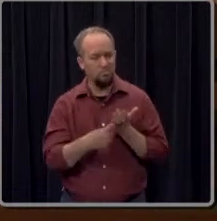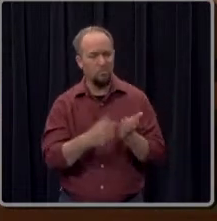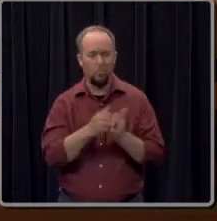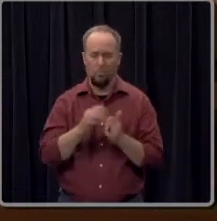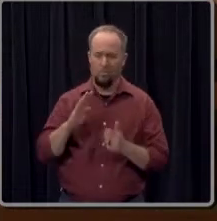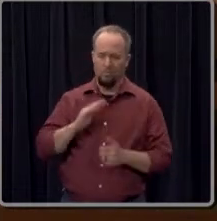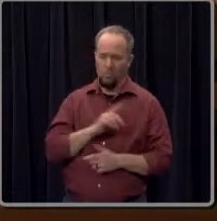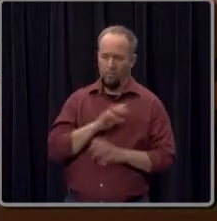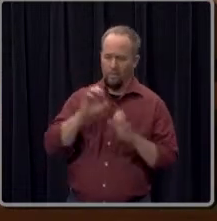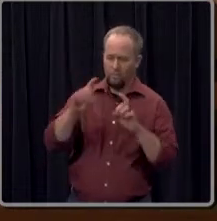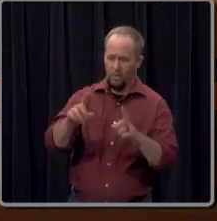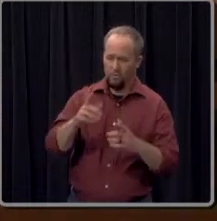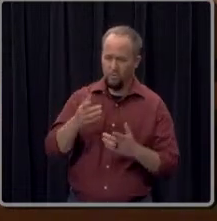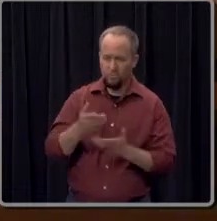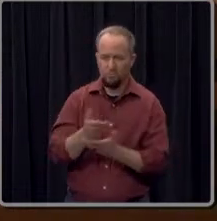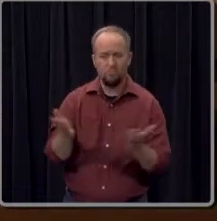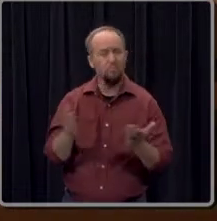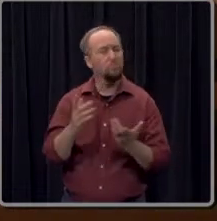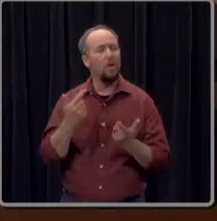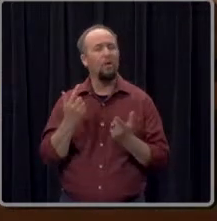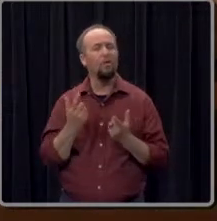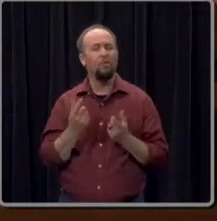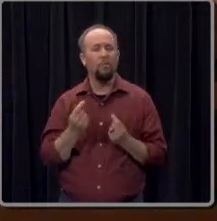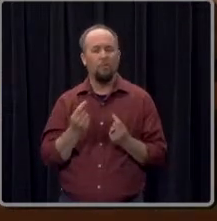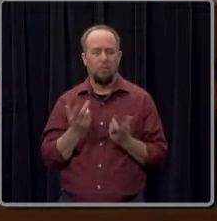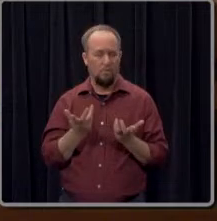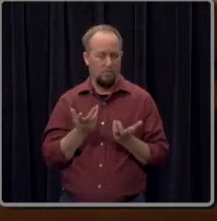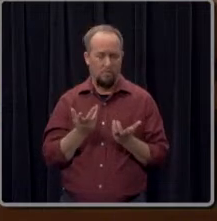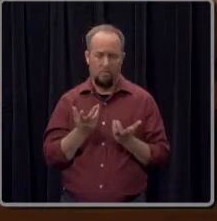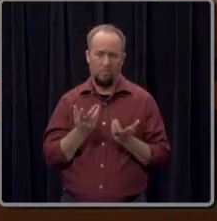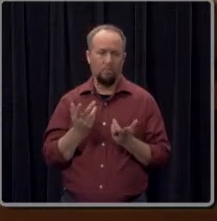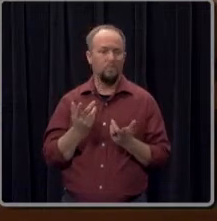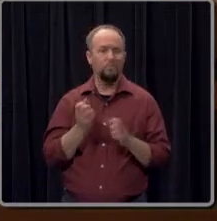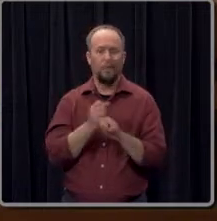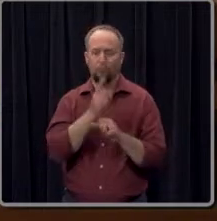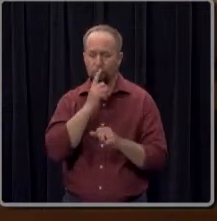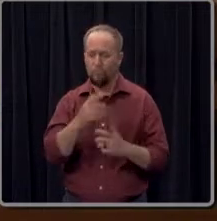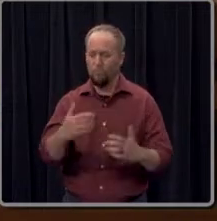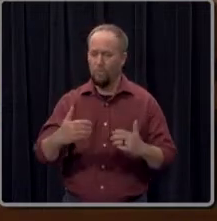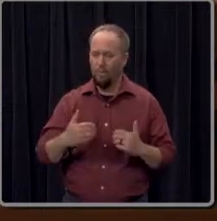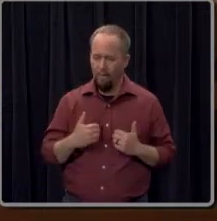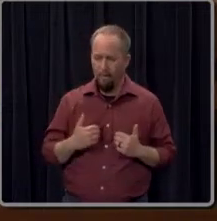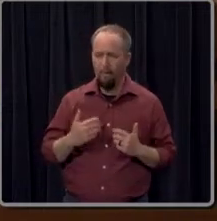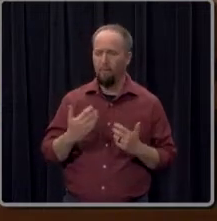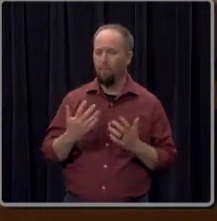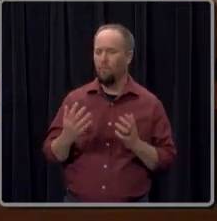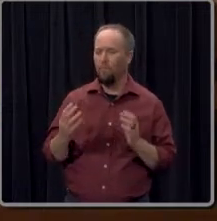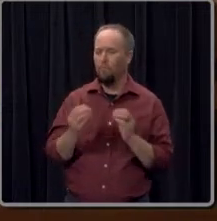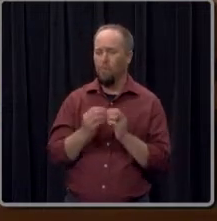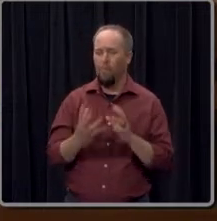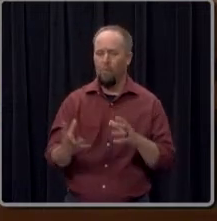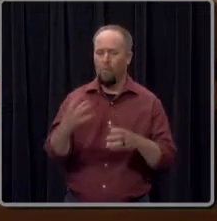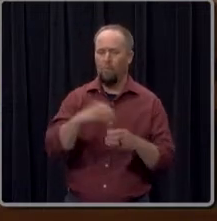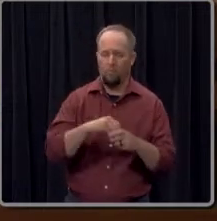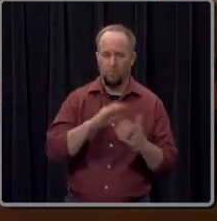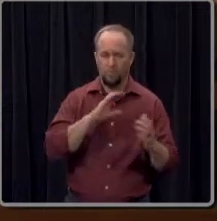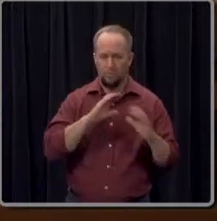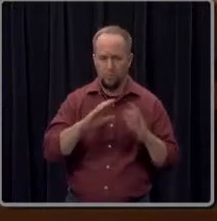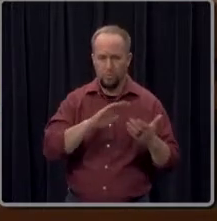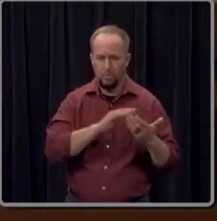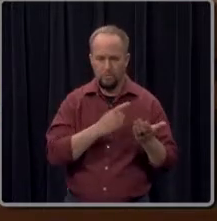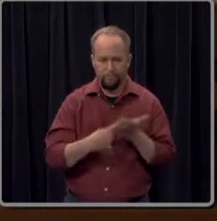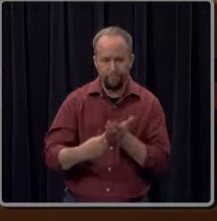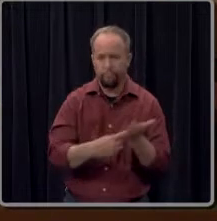of Education about what are those things that we need to do to go back to make sure that we have a more inclusive community conversation about